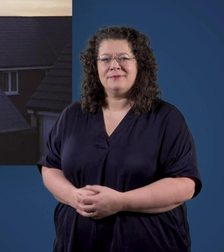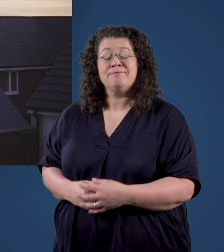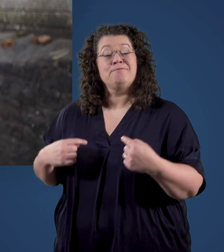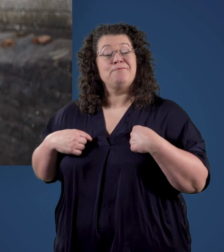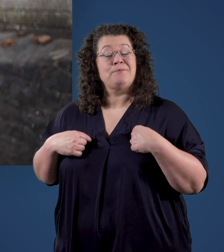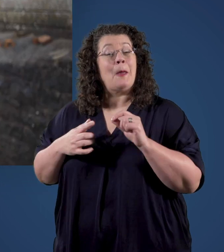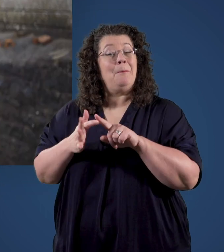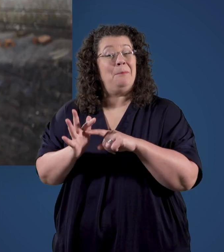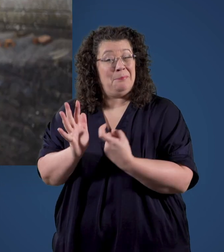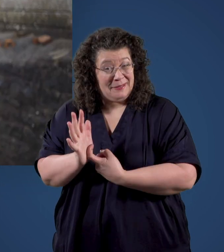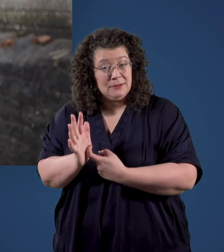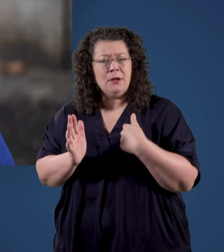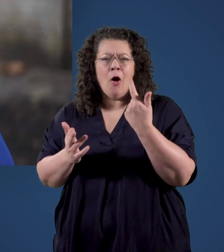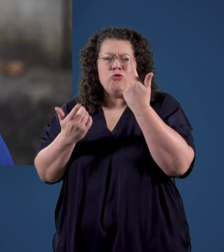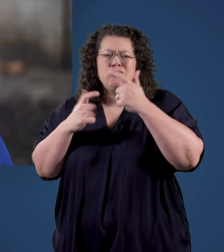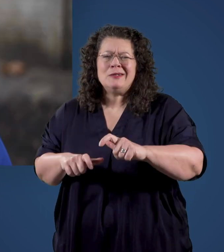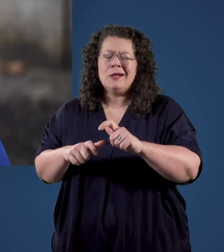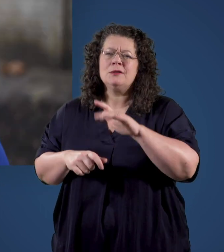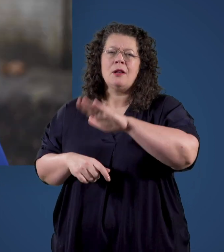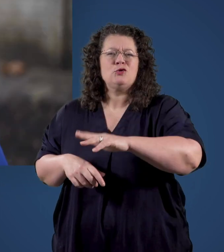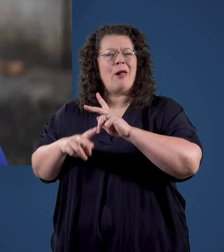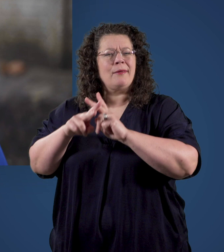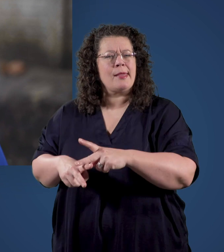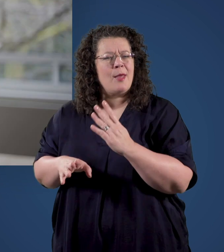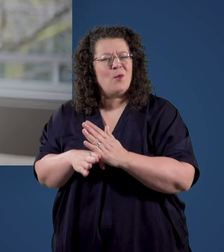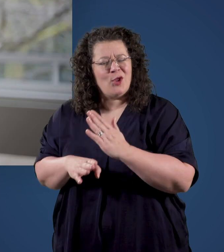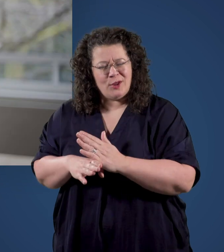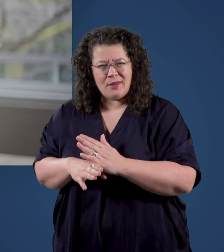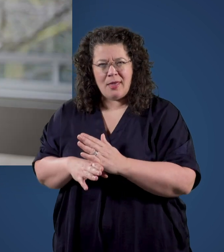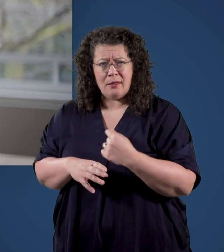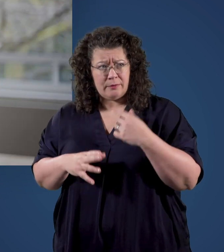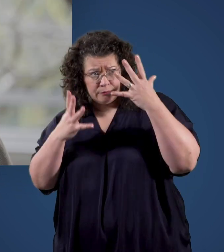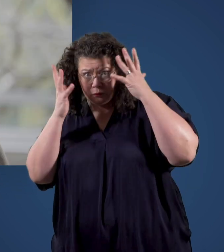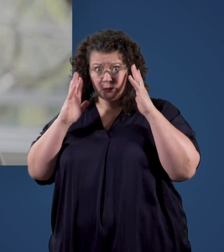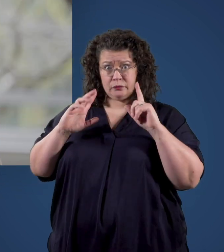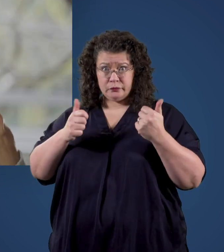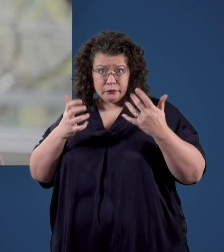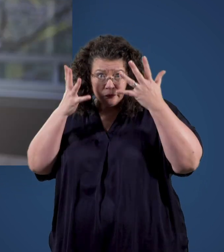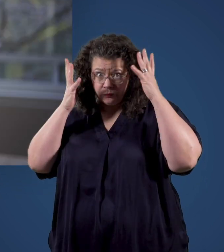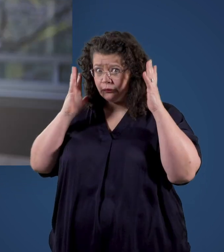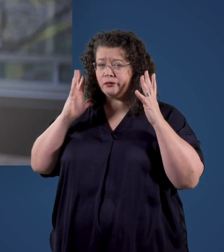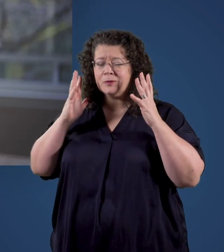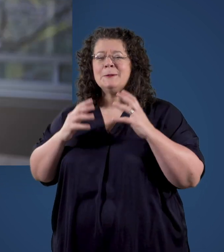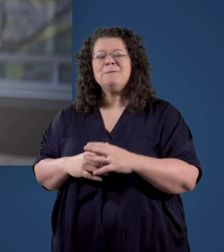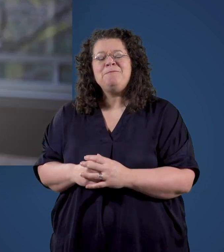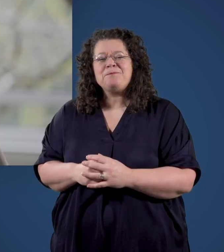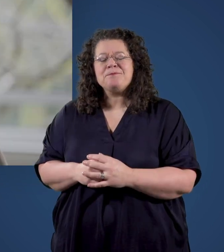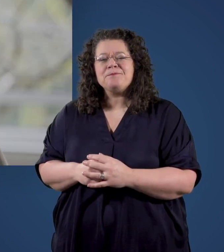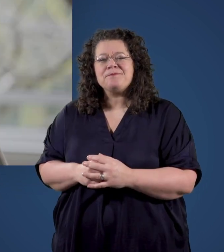My name is Peter Hornyik. My job role is a residential childcare worker. Hello. Is my hair all